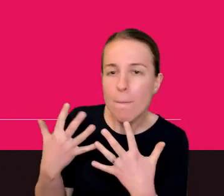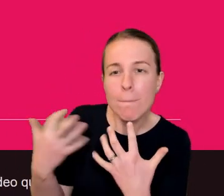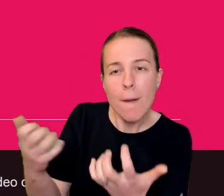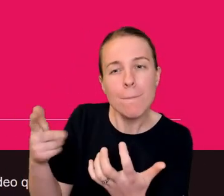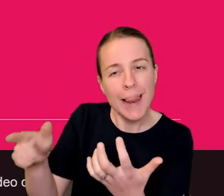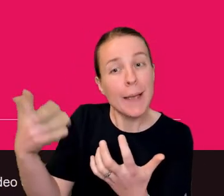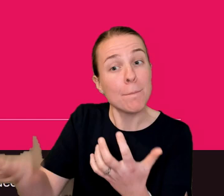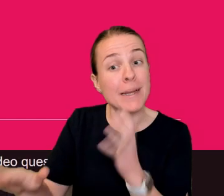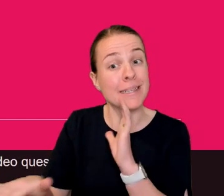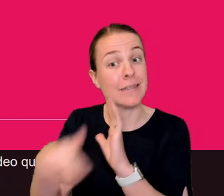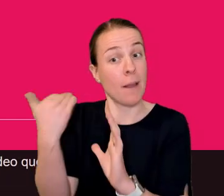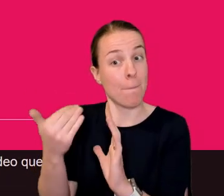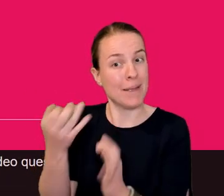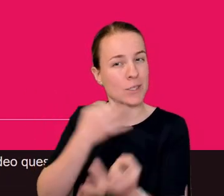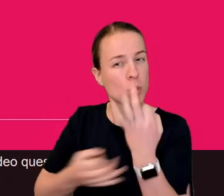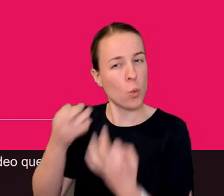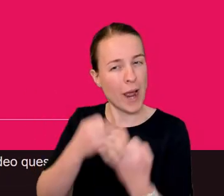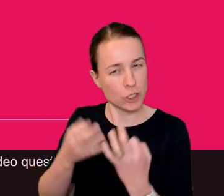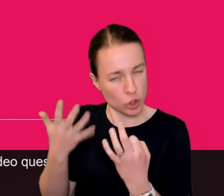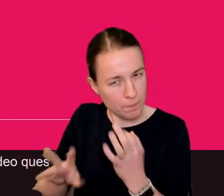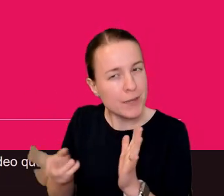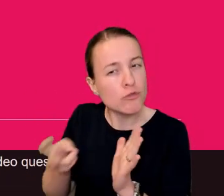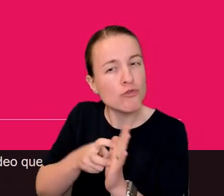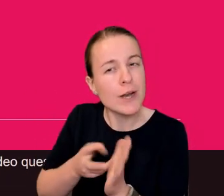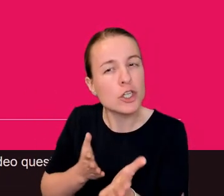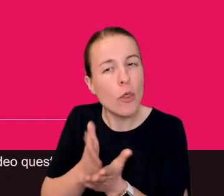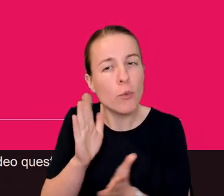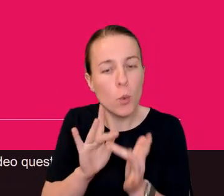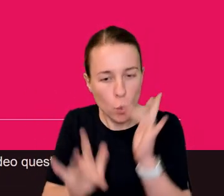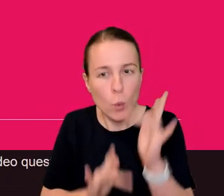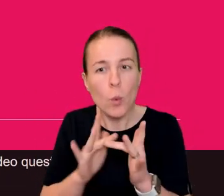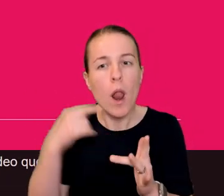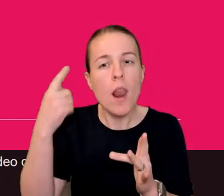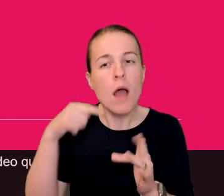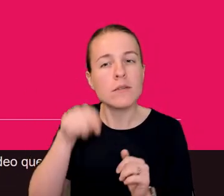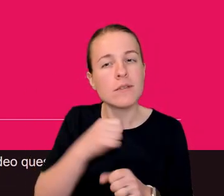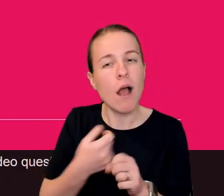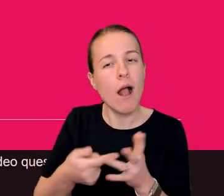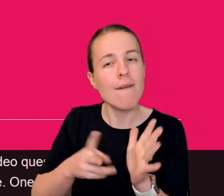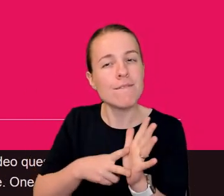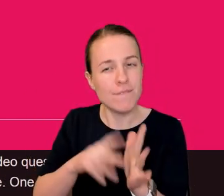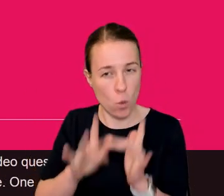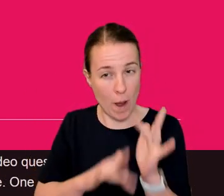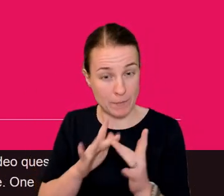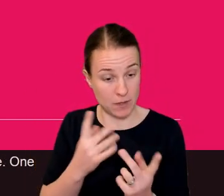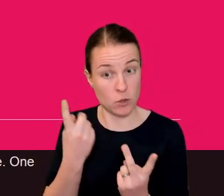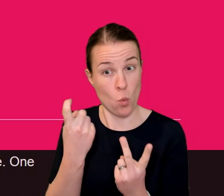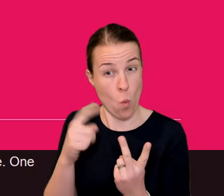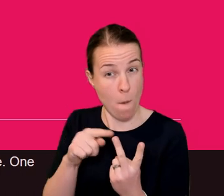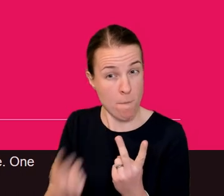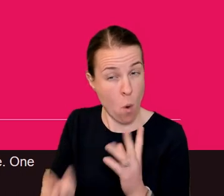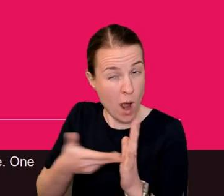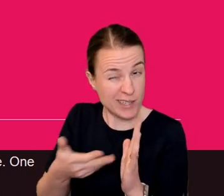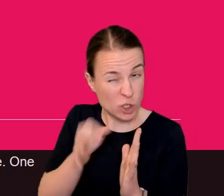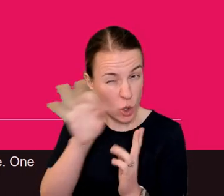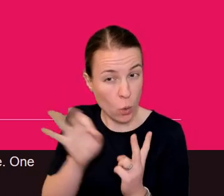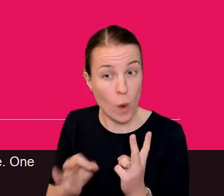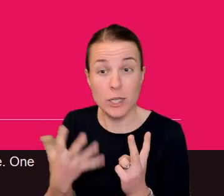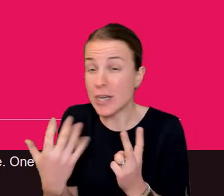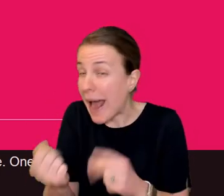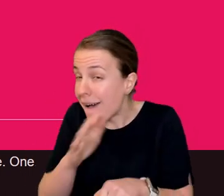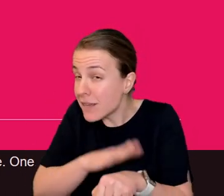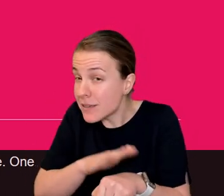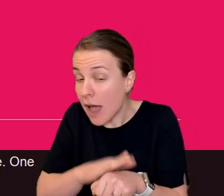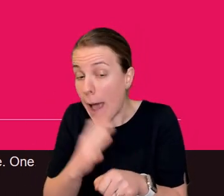whilst registering through our London.gov website. 1 additional question, or more if we have time, will be taken from the most